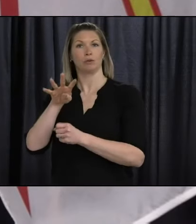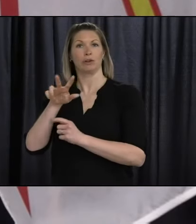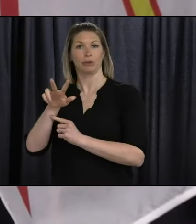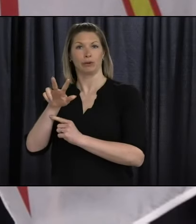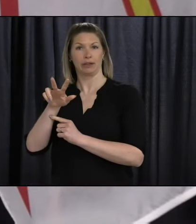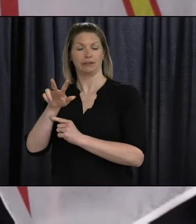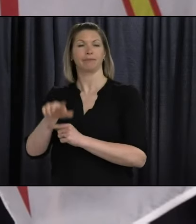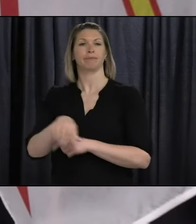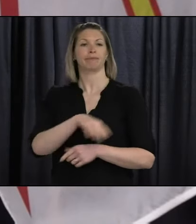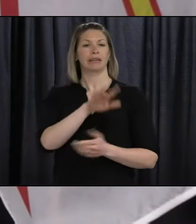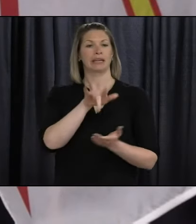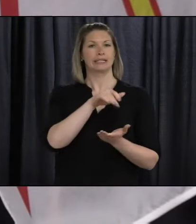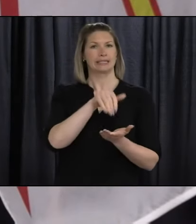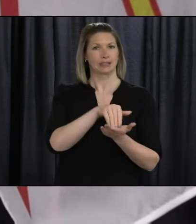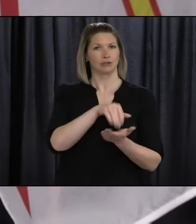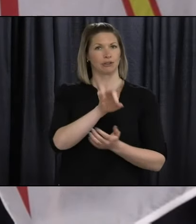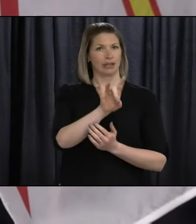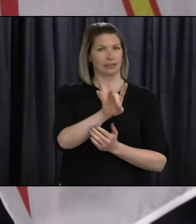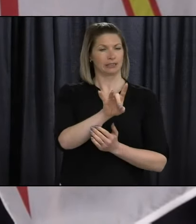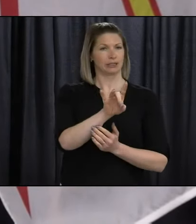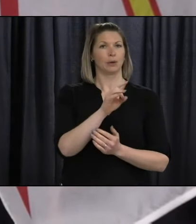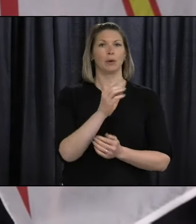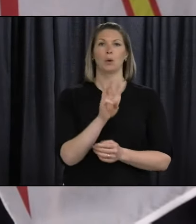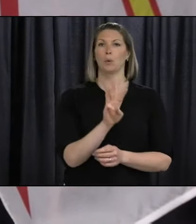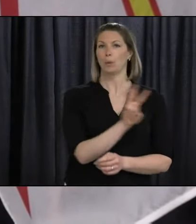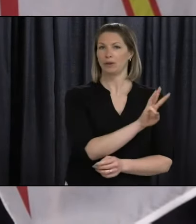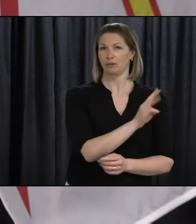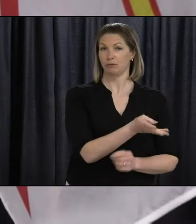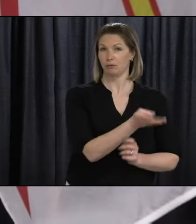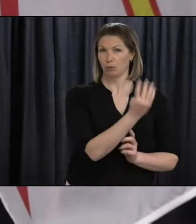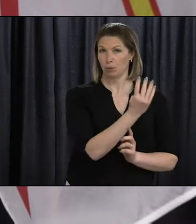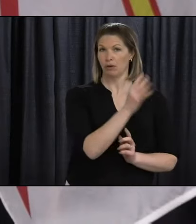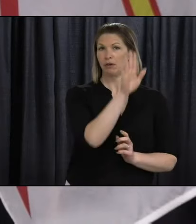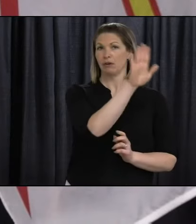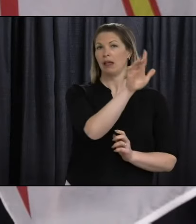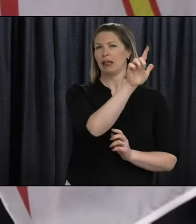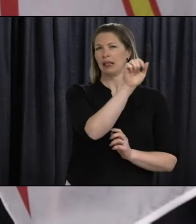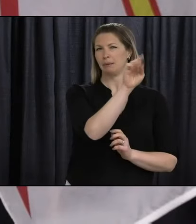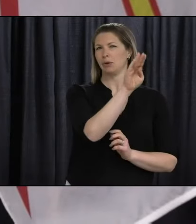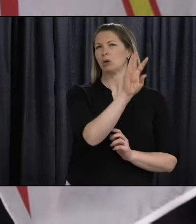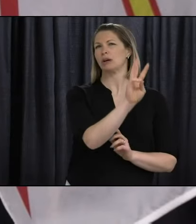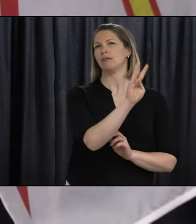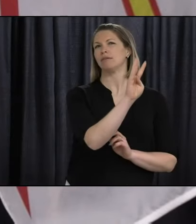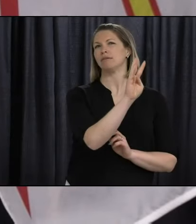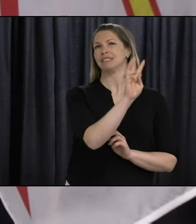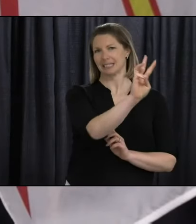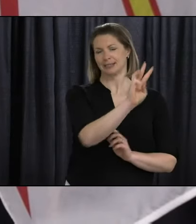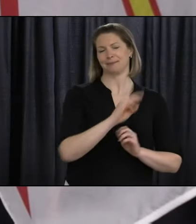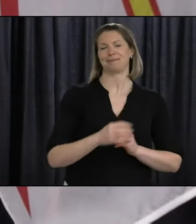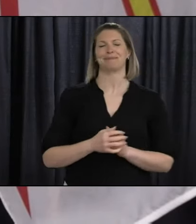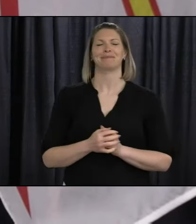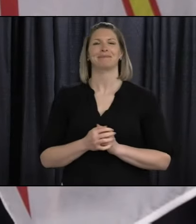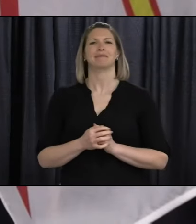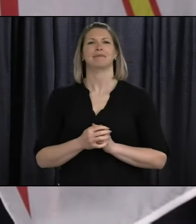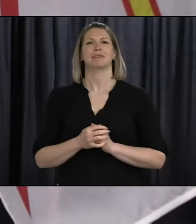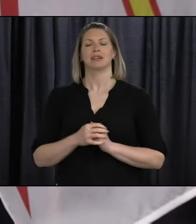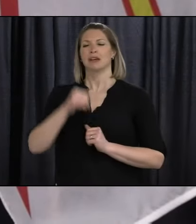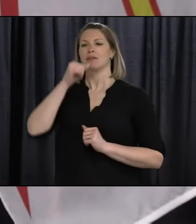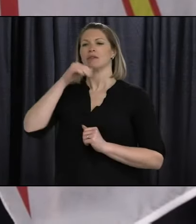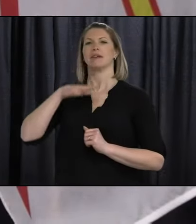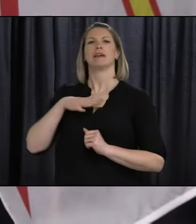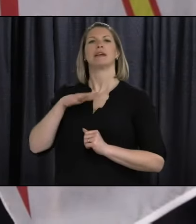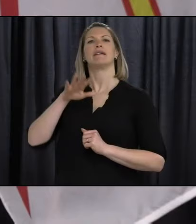in Eastern Health, 8 in Central Health, 4 in Western Health, and 6 in Labrador-Grenville Health. 52% of cases are female